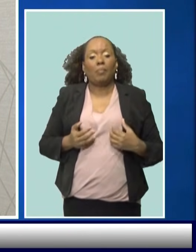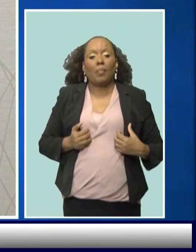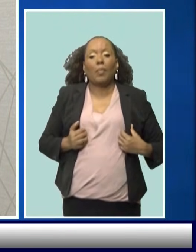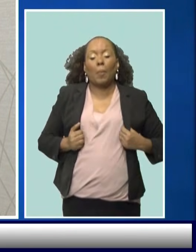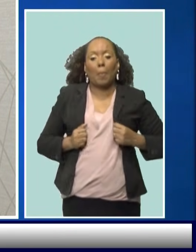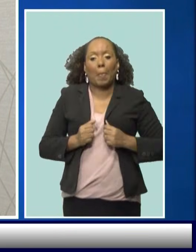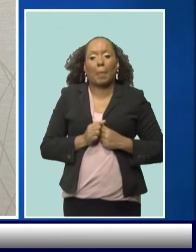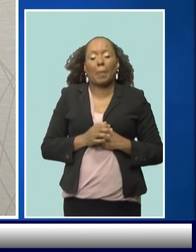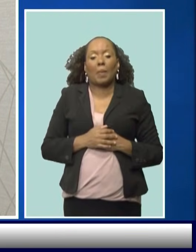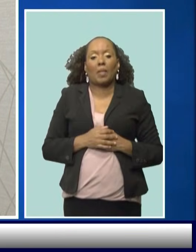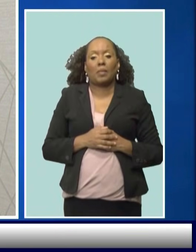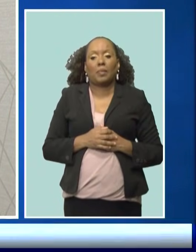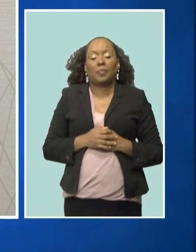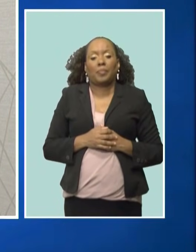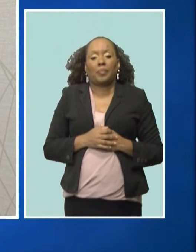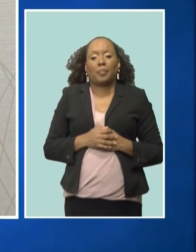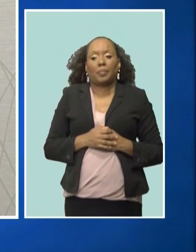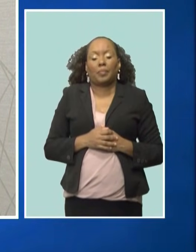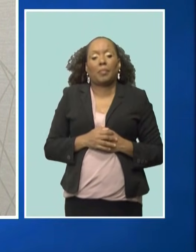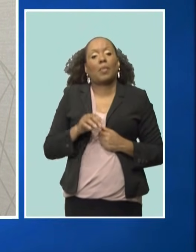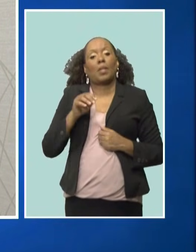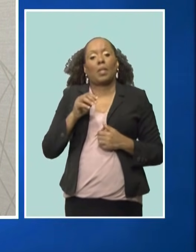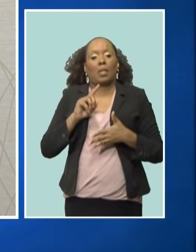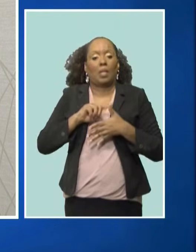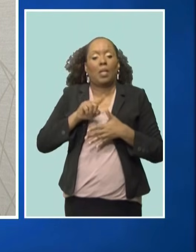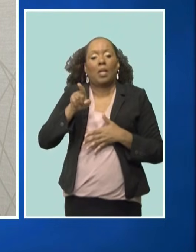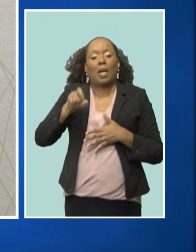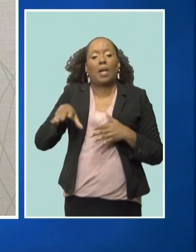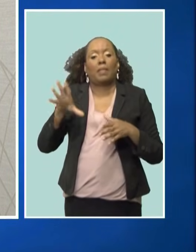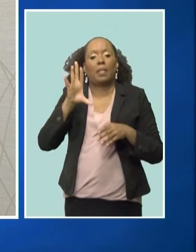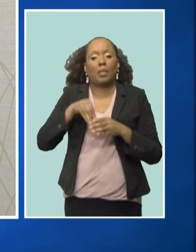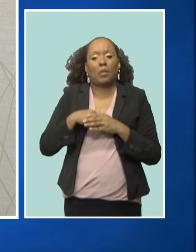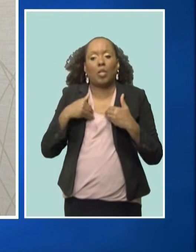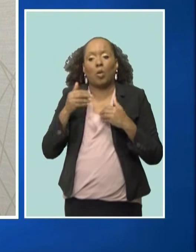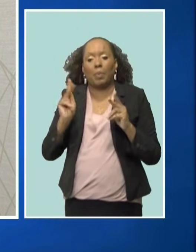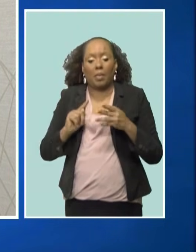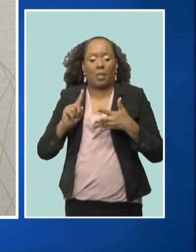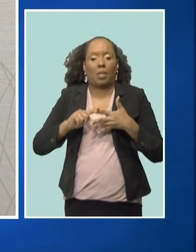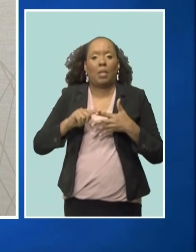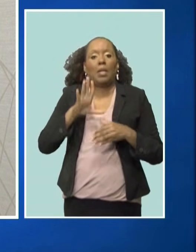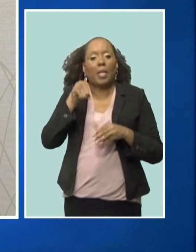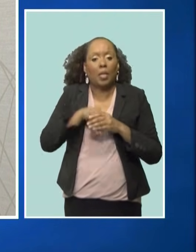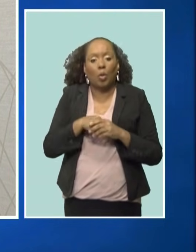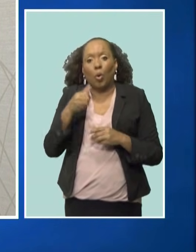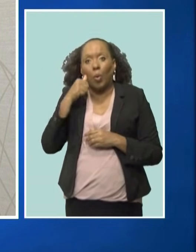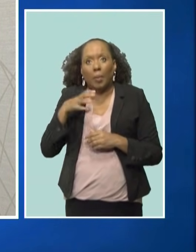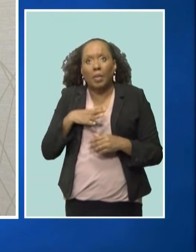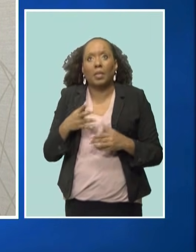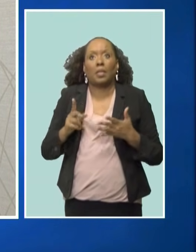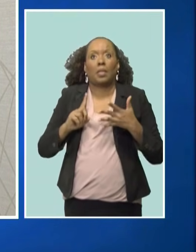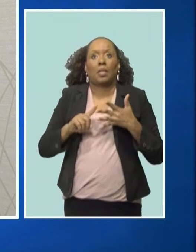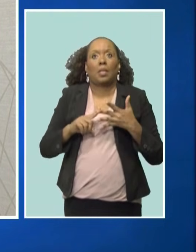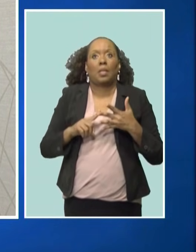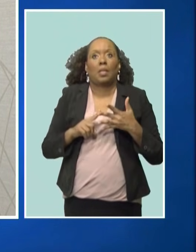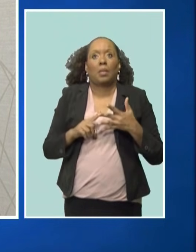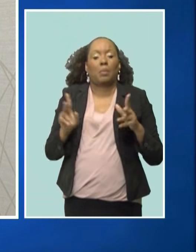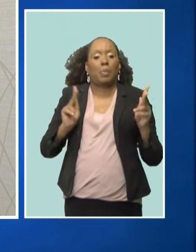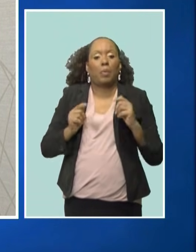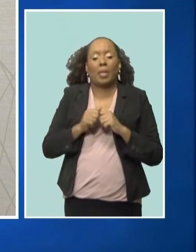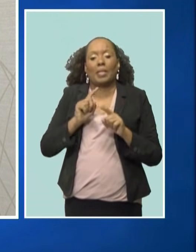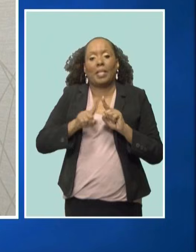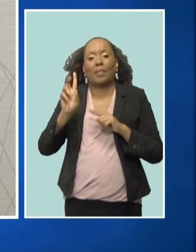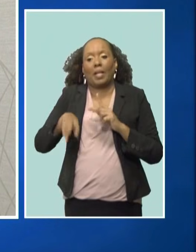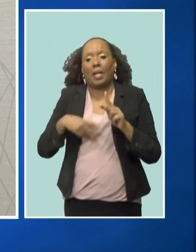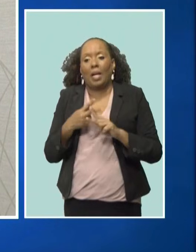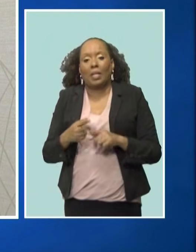go and include young people. You have to include women. Then you have to look at people with alternative lifestyles